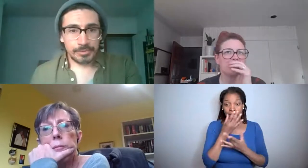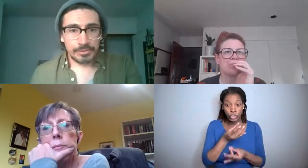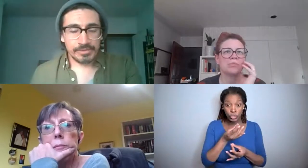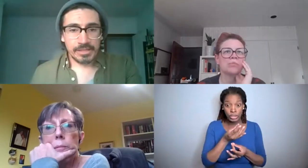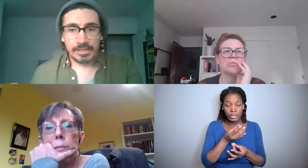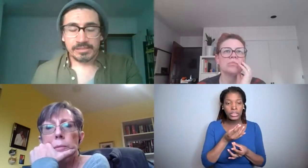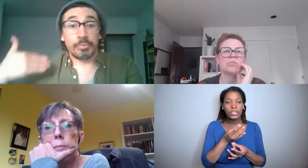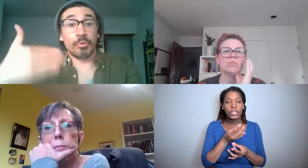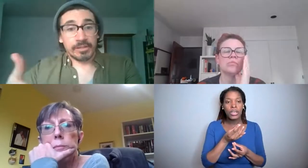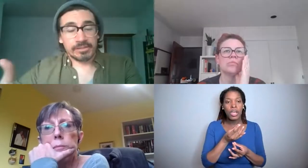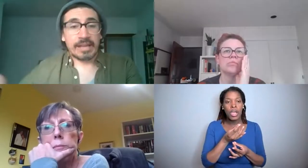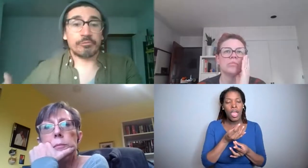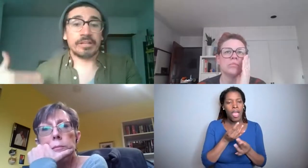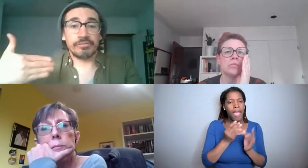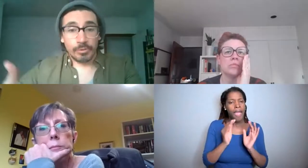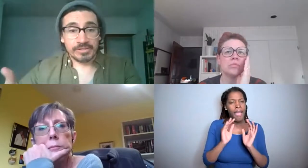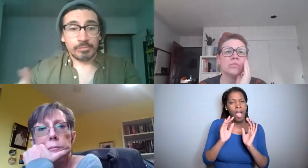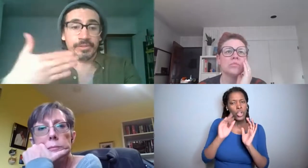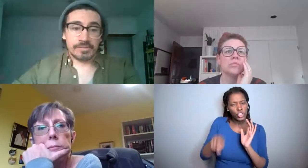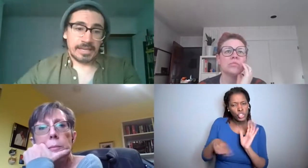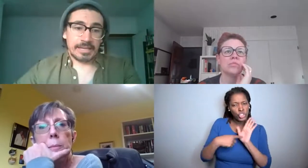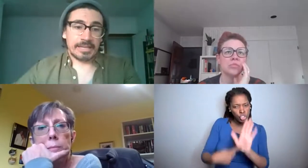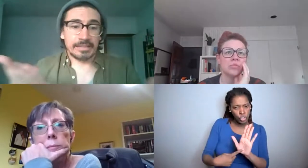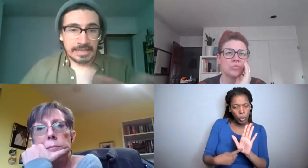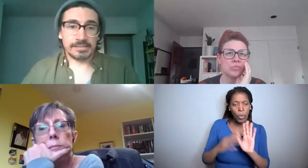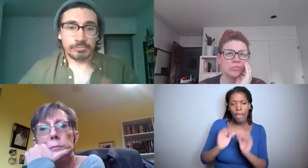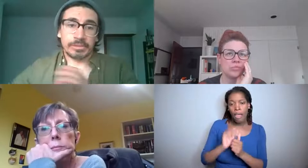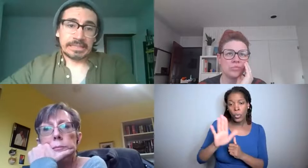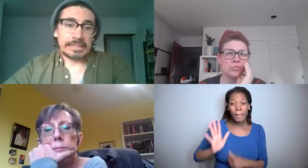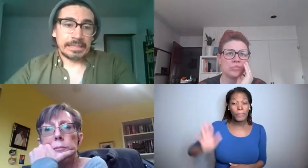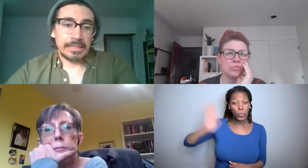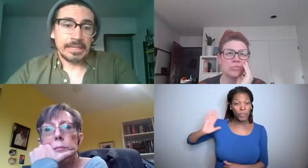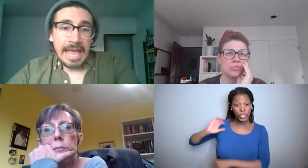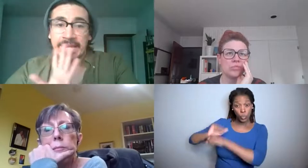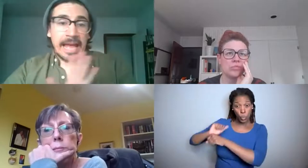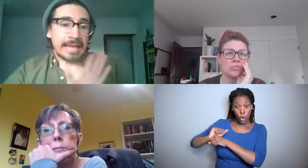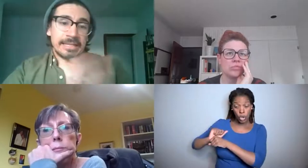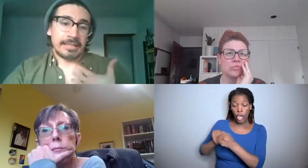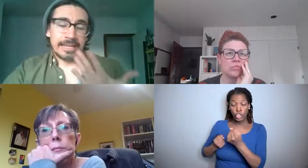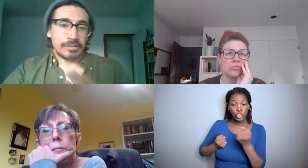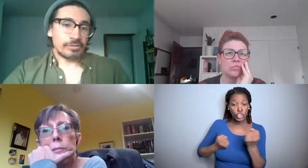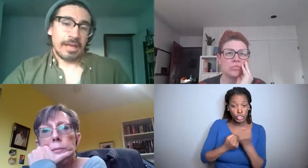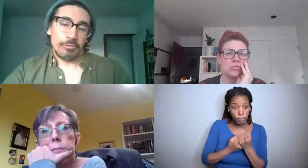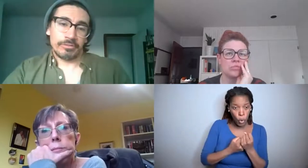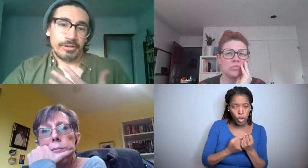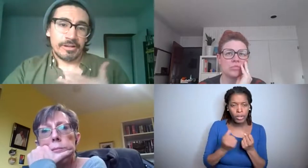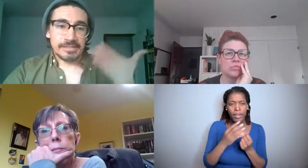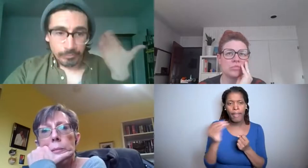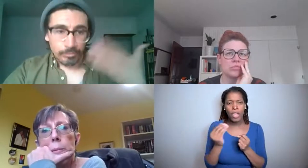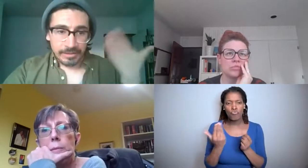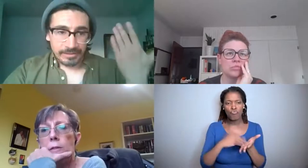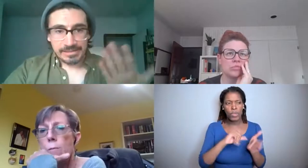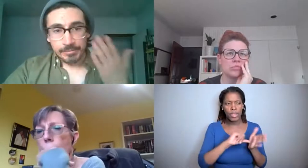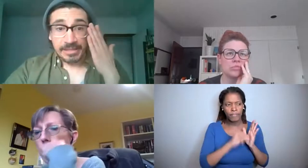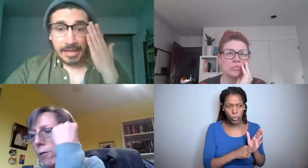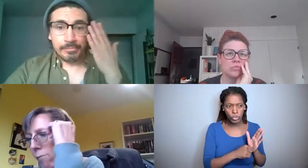samples support and reinforce what they're saying i think that's really key and i i can't do that work for an artist like